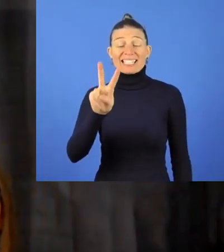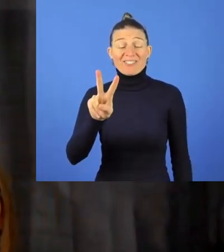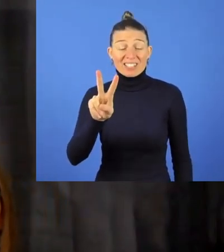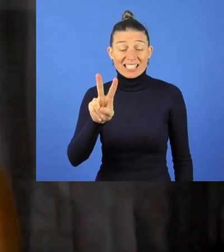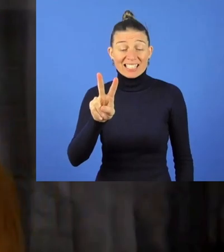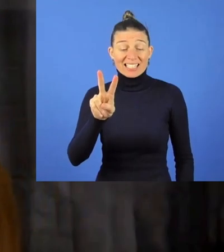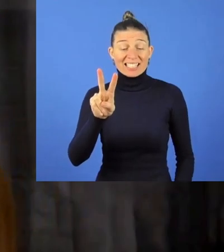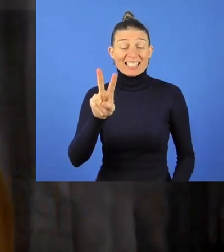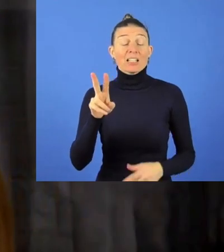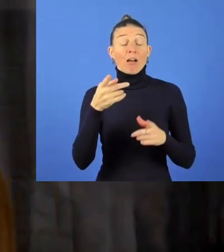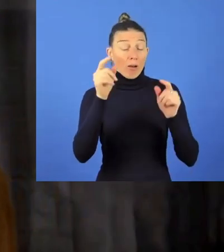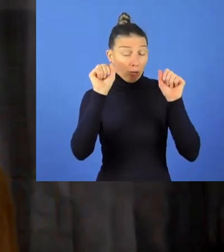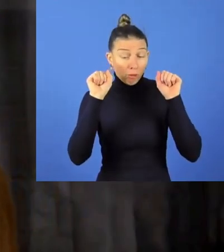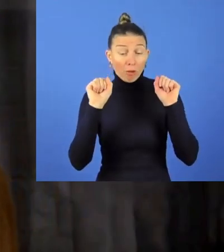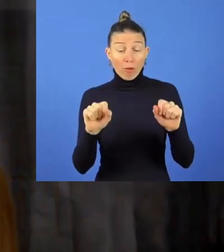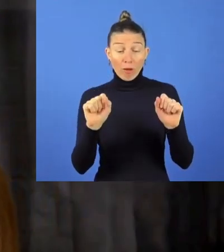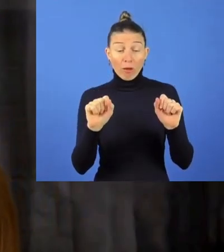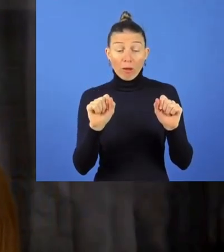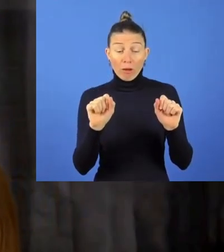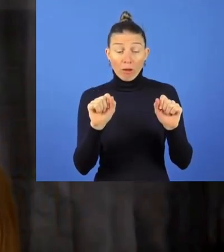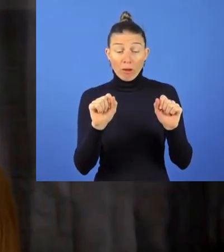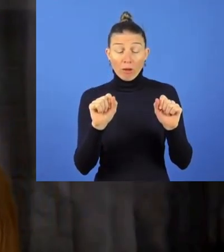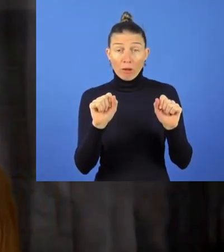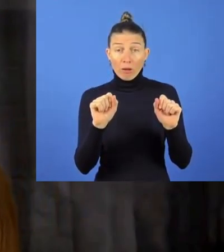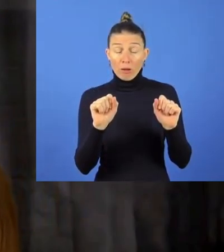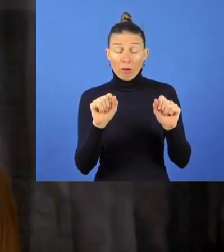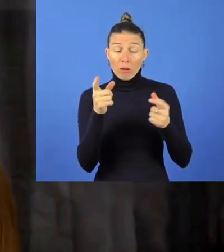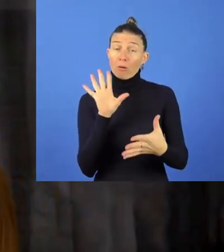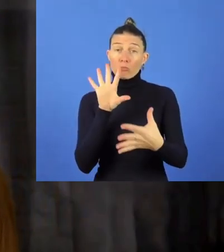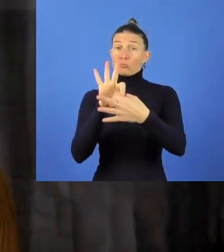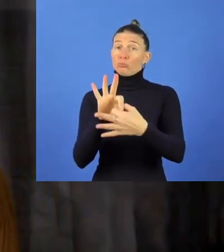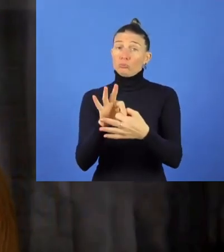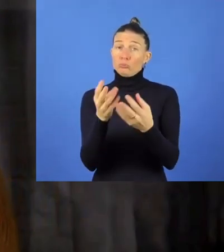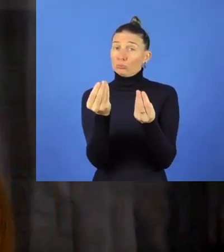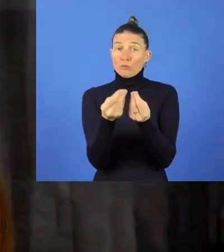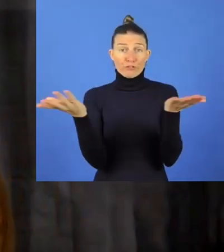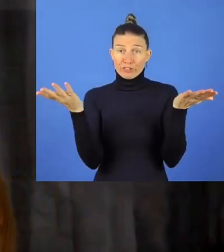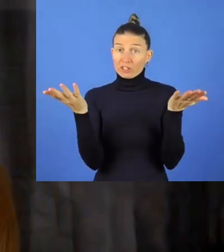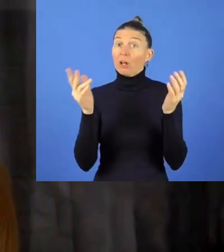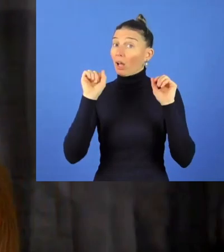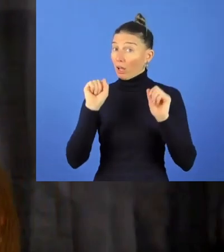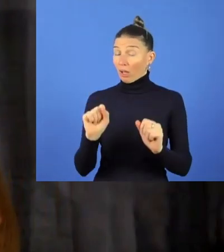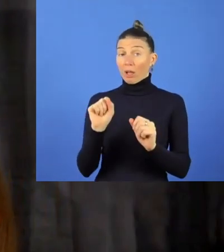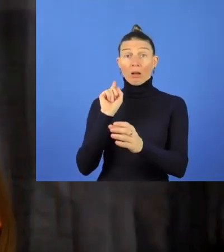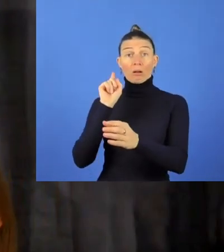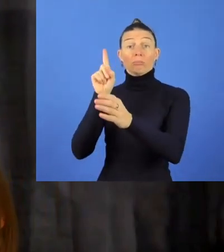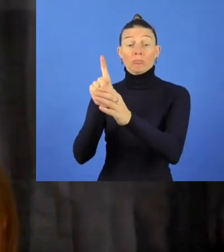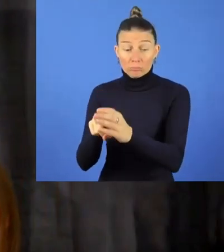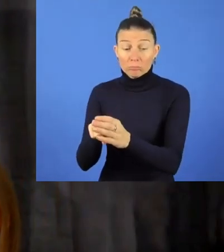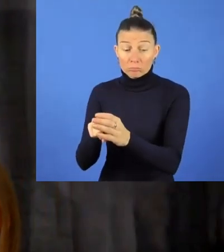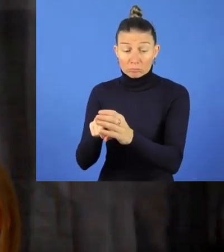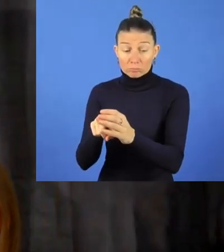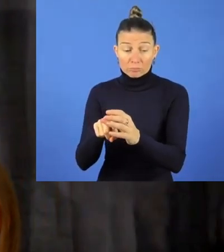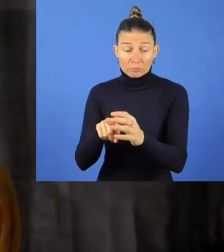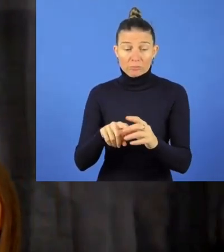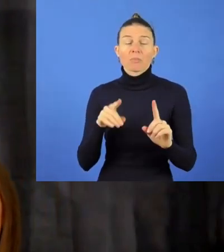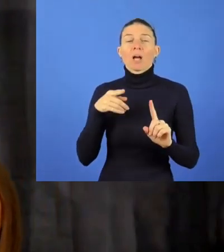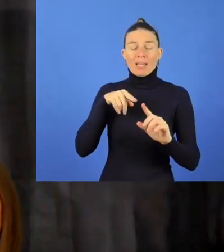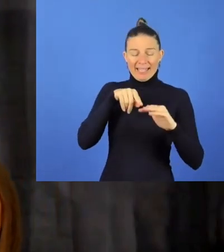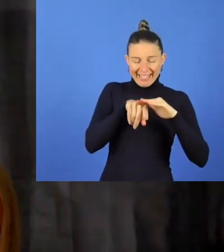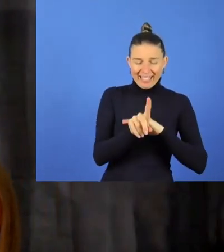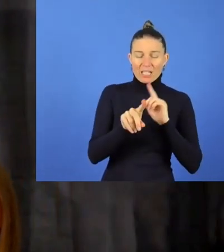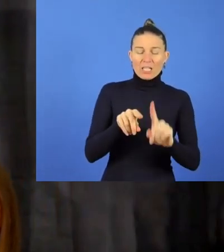twitch.tv/WoopTV_official. And when we're live, and you can join whenever you want. And you just open Twitch. You just open Twitch and you